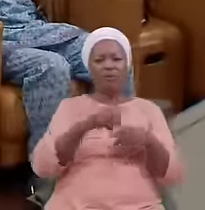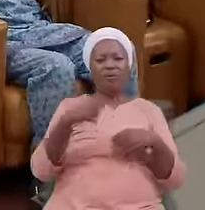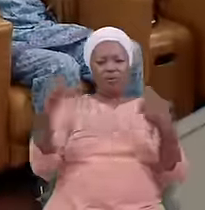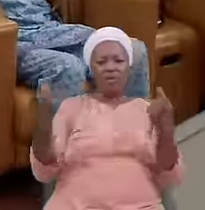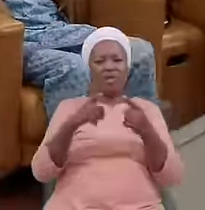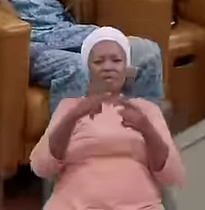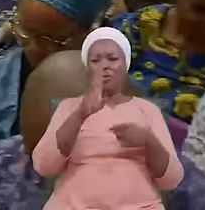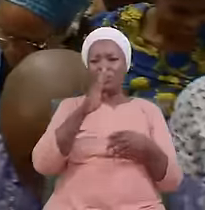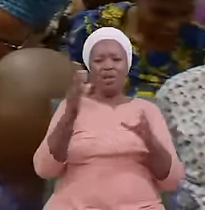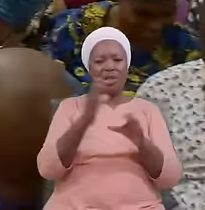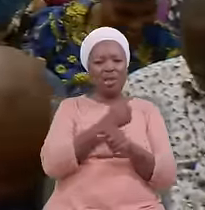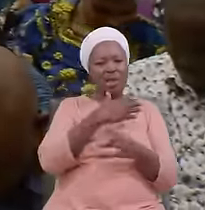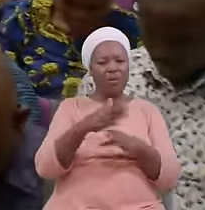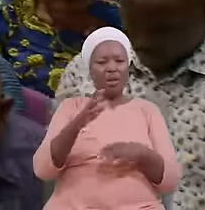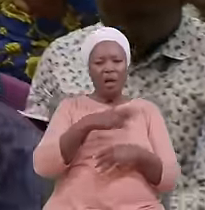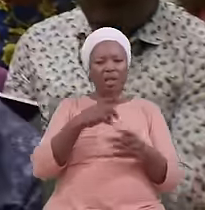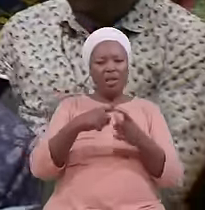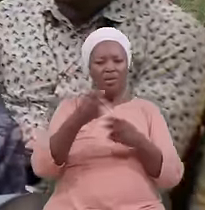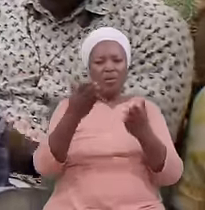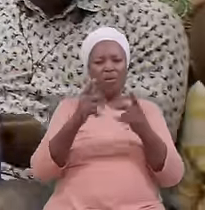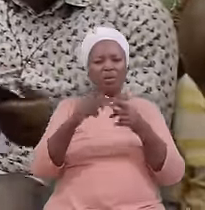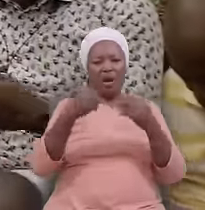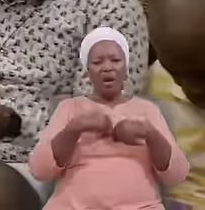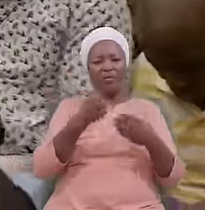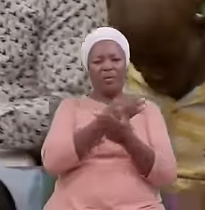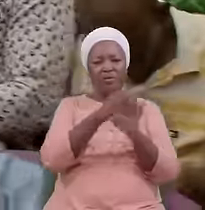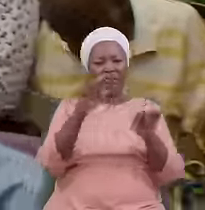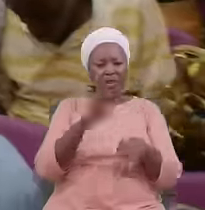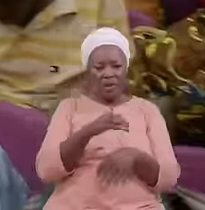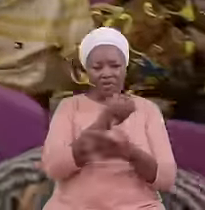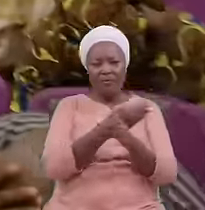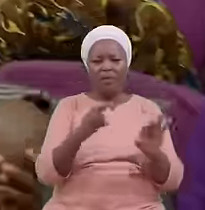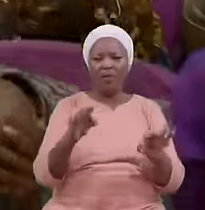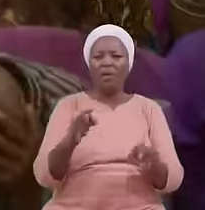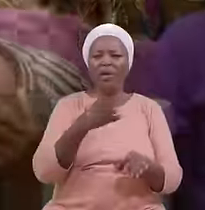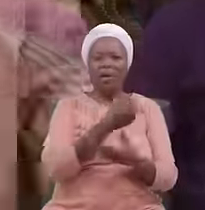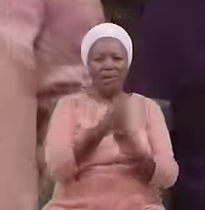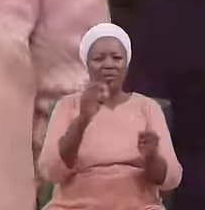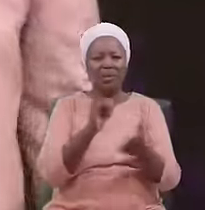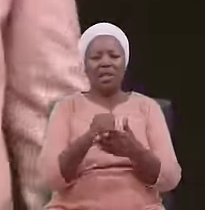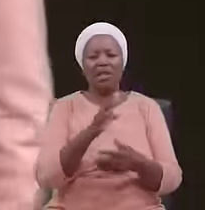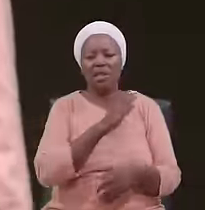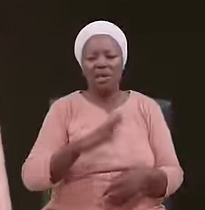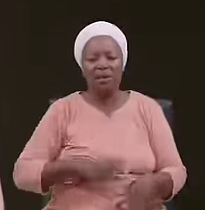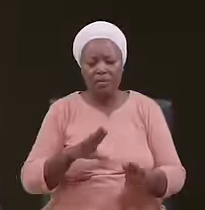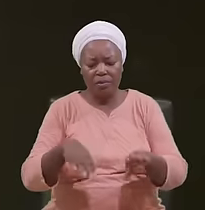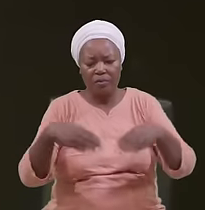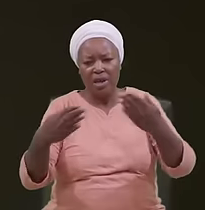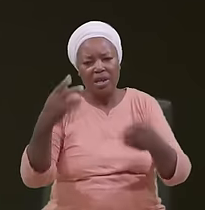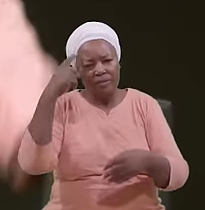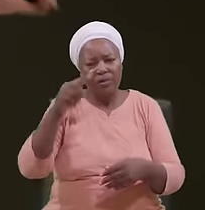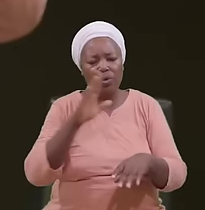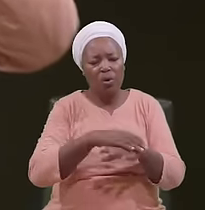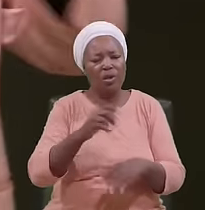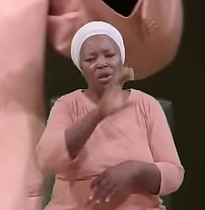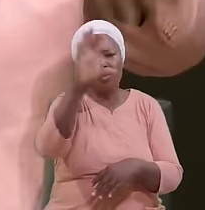taken away. And you want to have the freedom, the salvation that Christ provided for you on the cross of